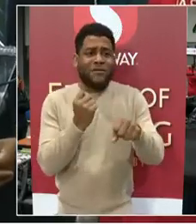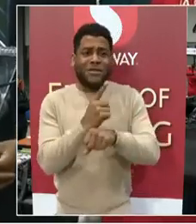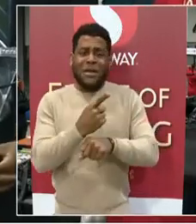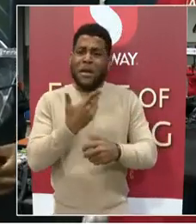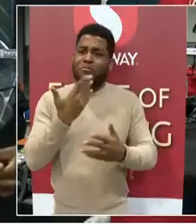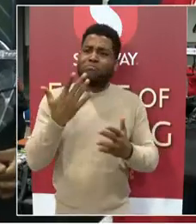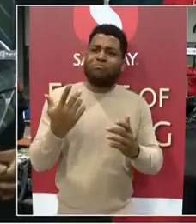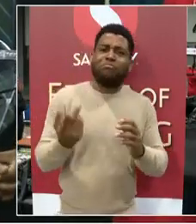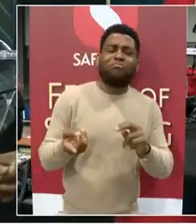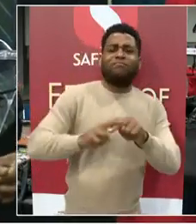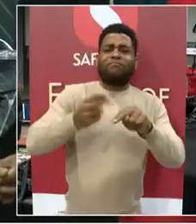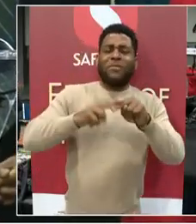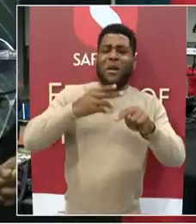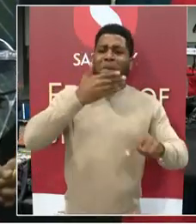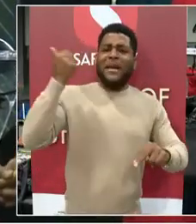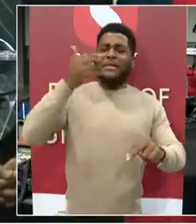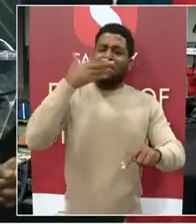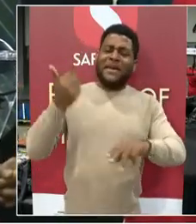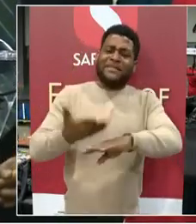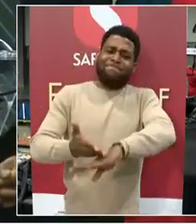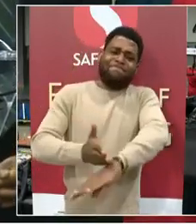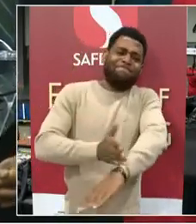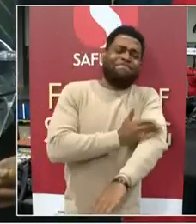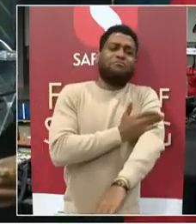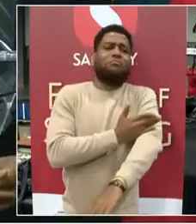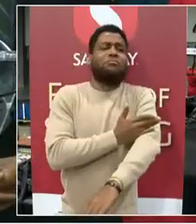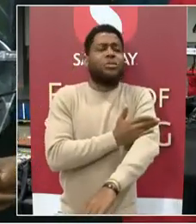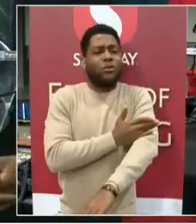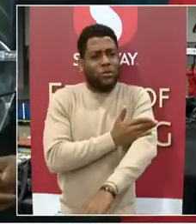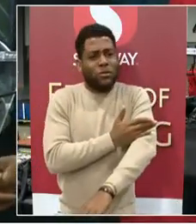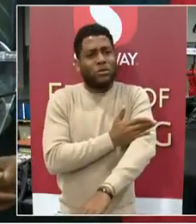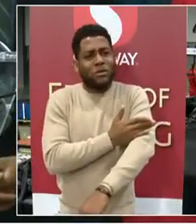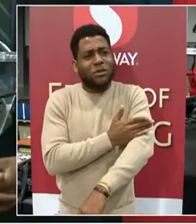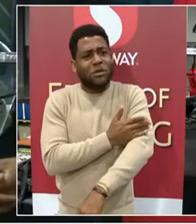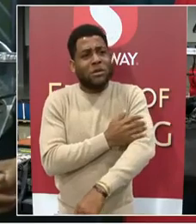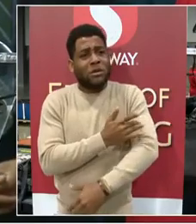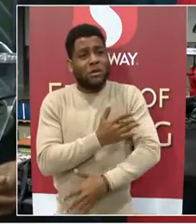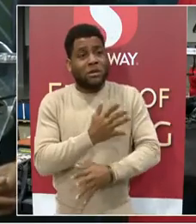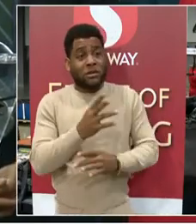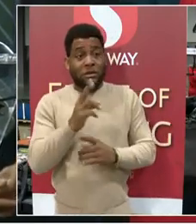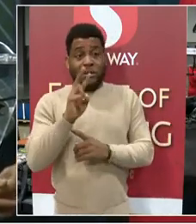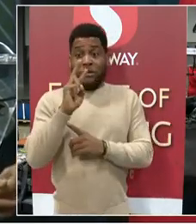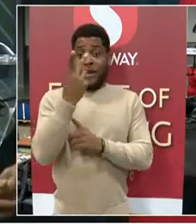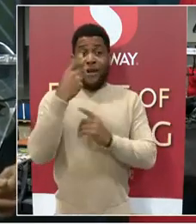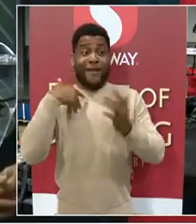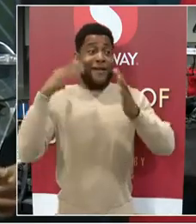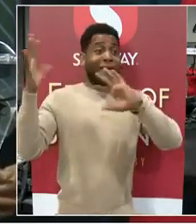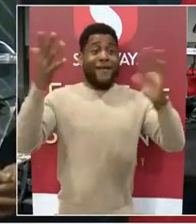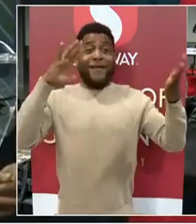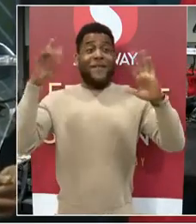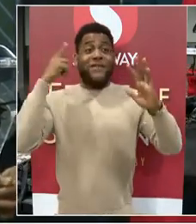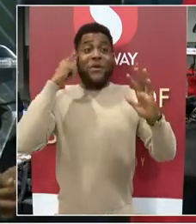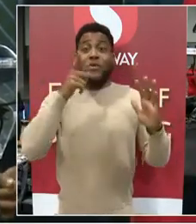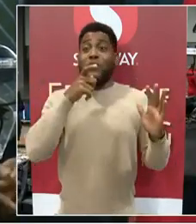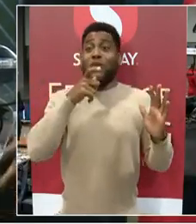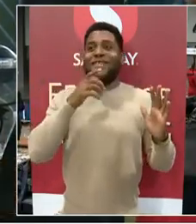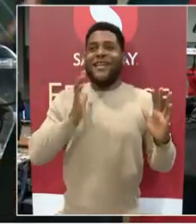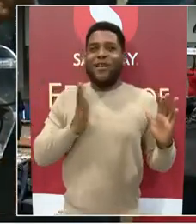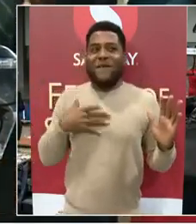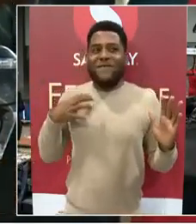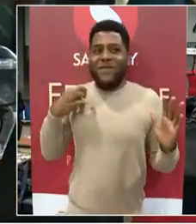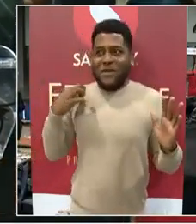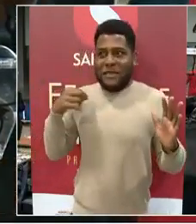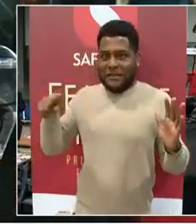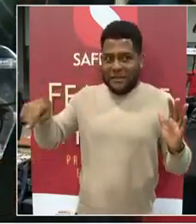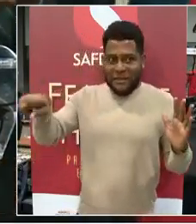being here on behalf of the community. And a second big round of applause for our volunteers. They